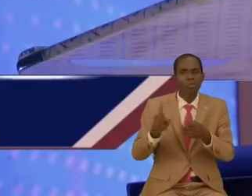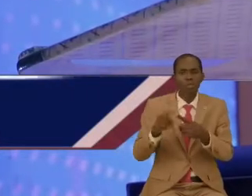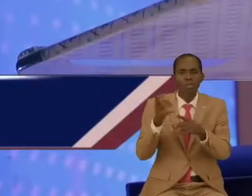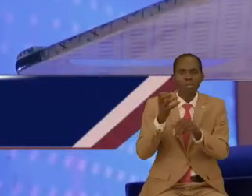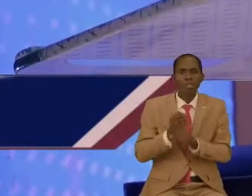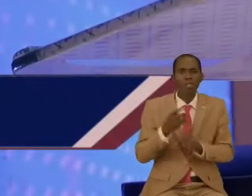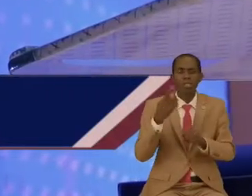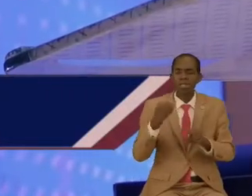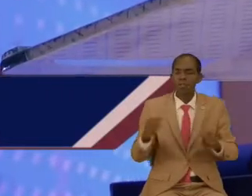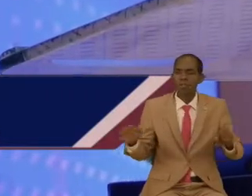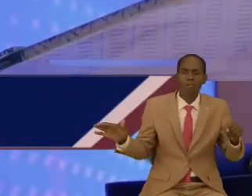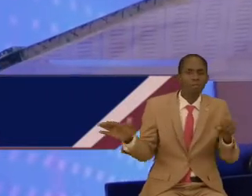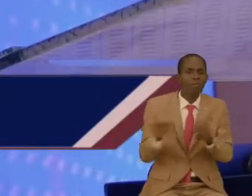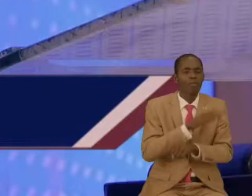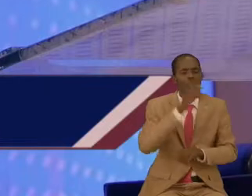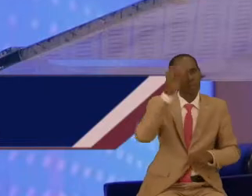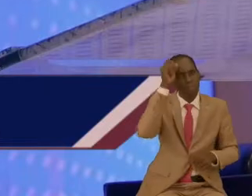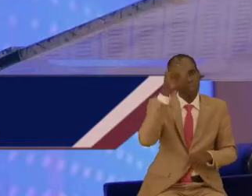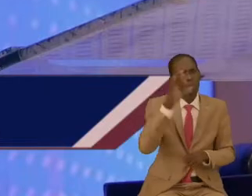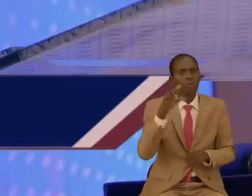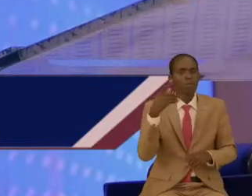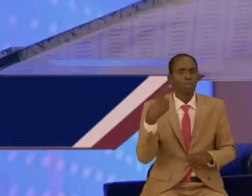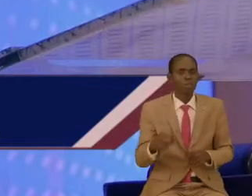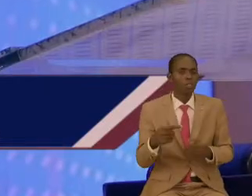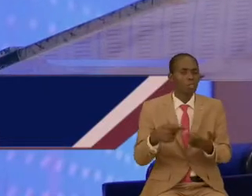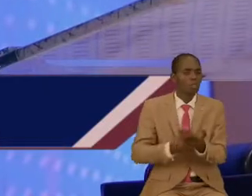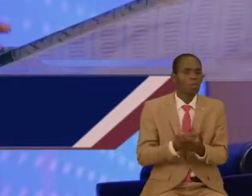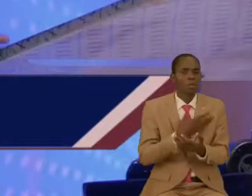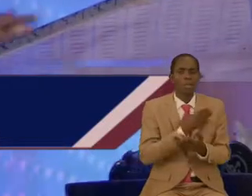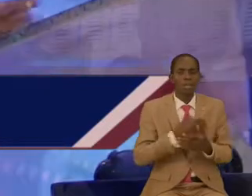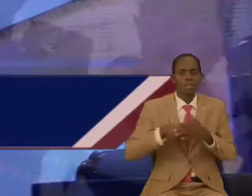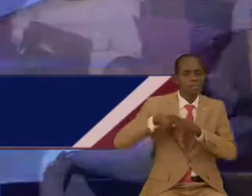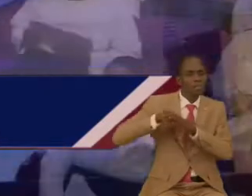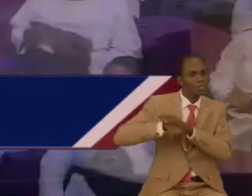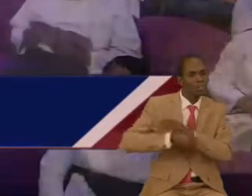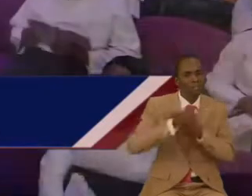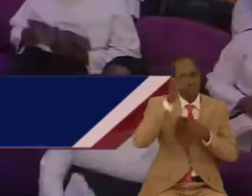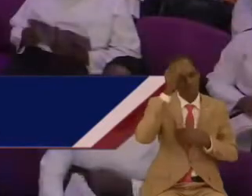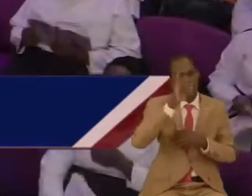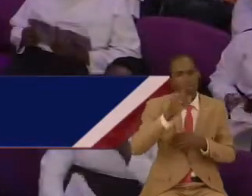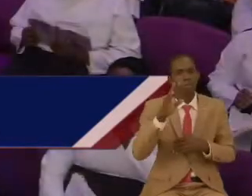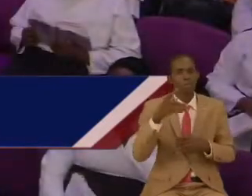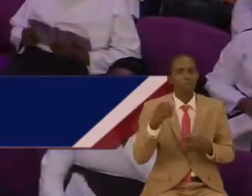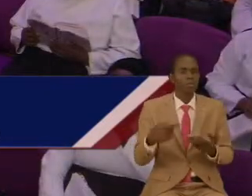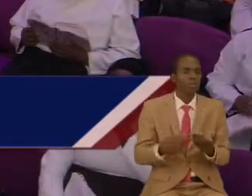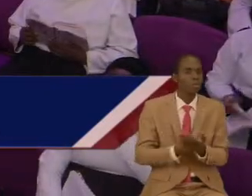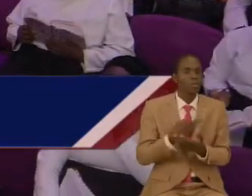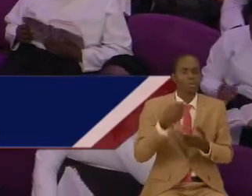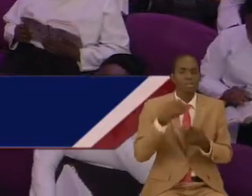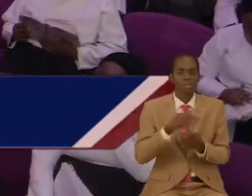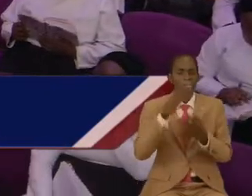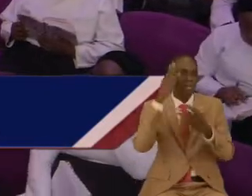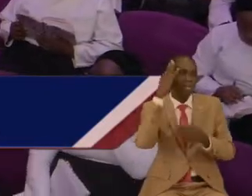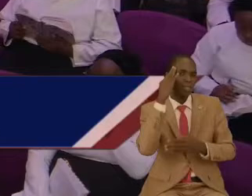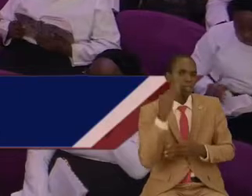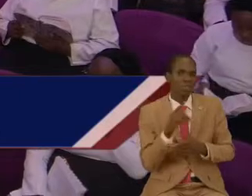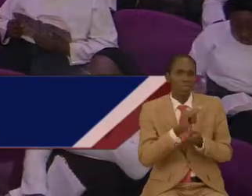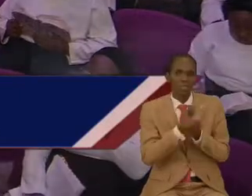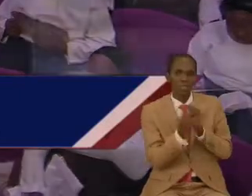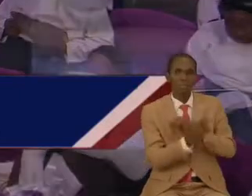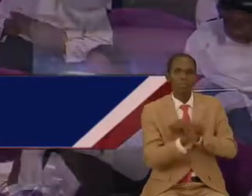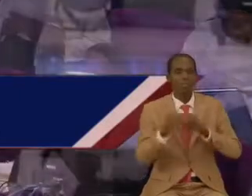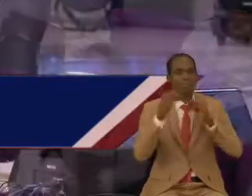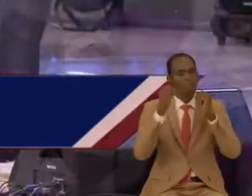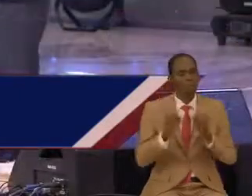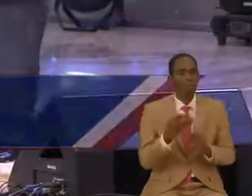gist of the gospel, and to have the depth of the gospel, and to have to experience the transforming power of the gospel.